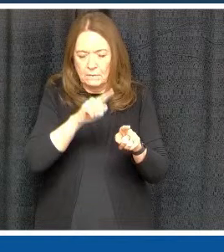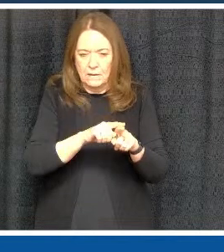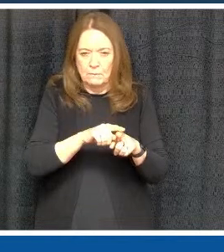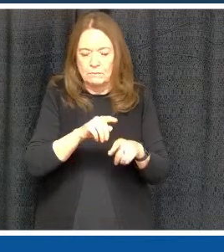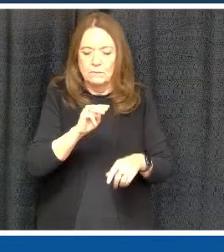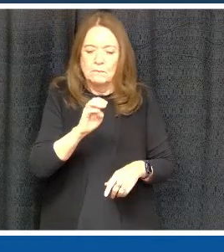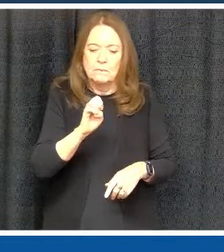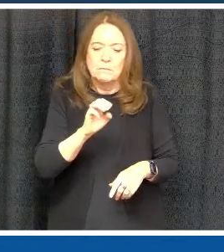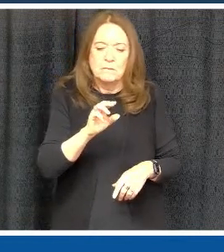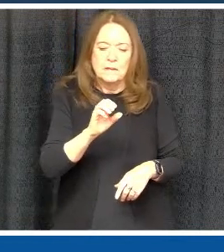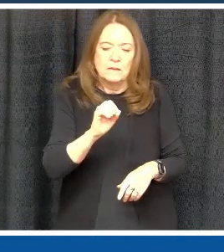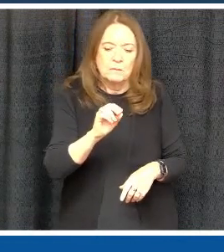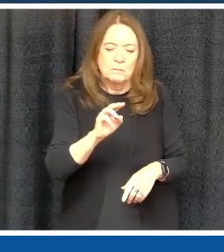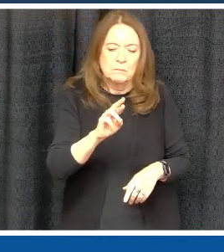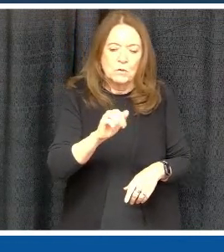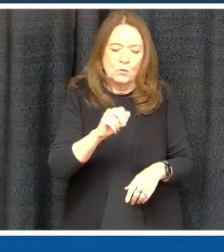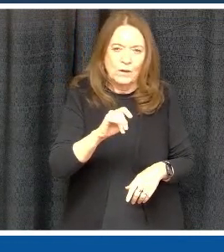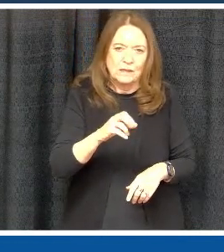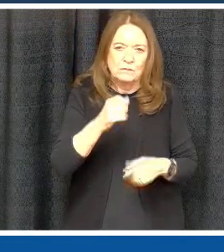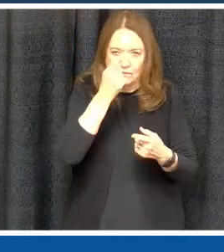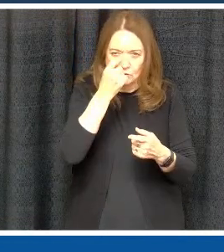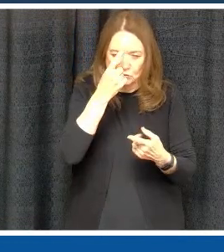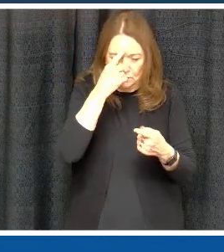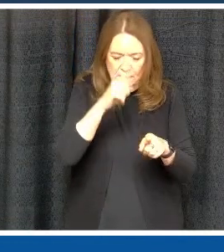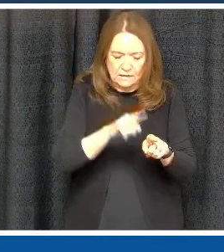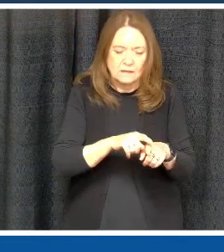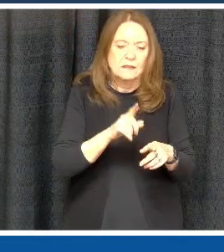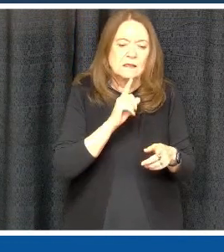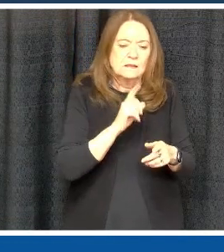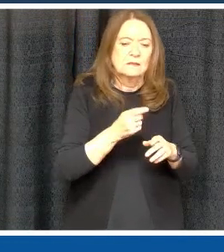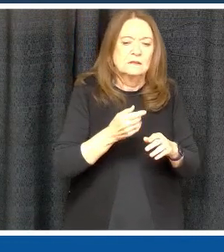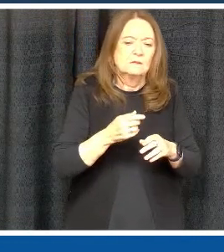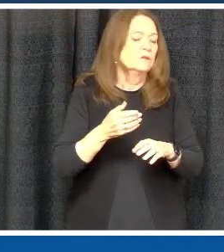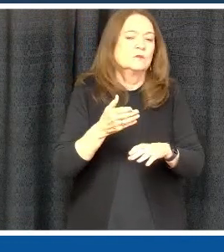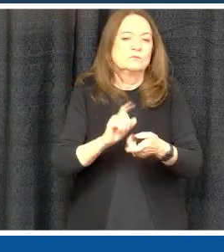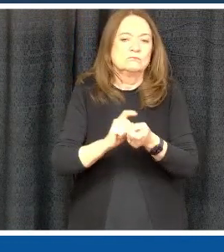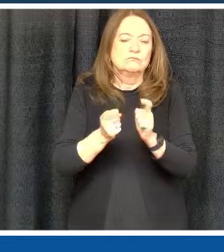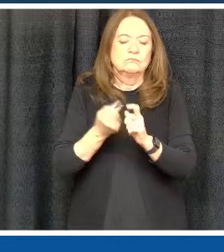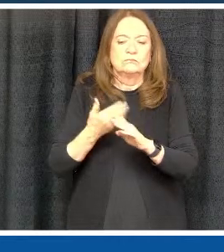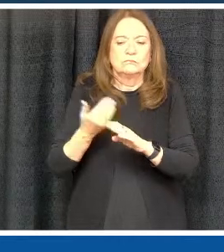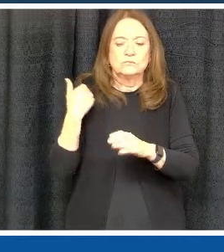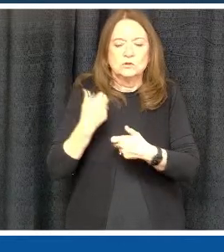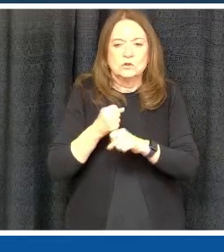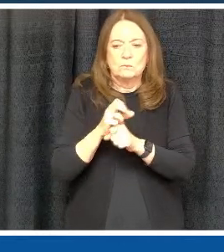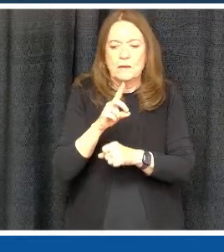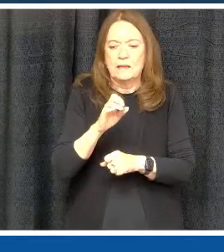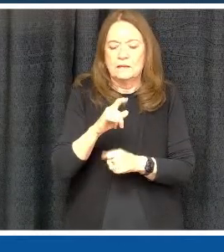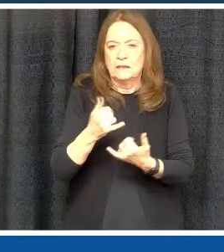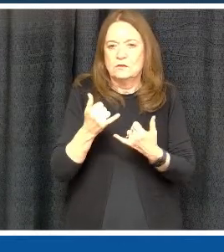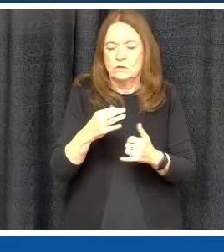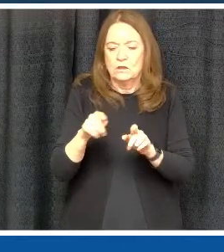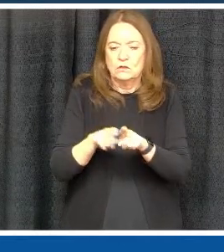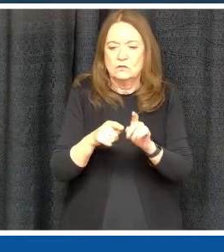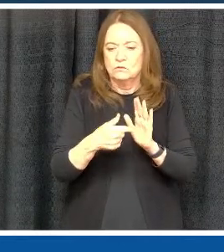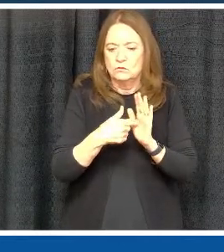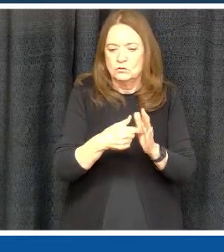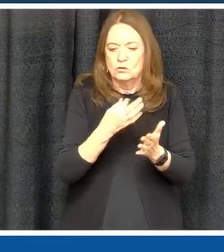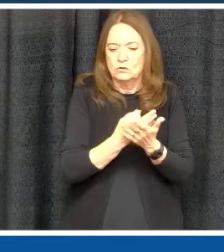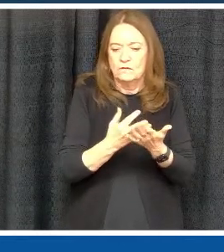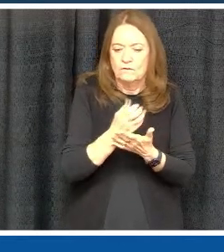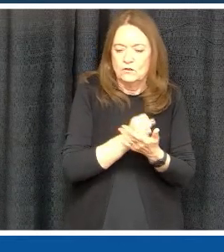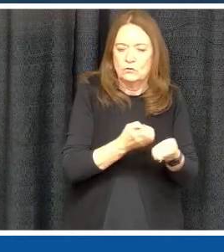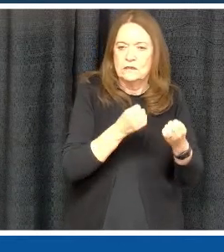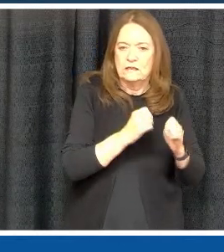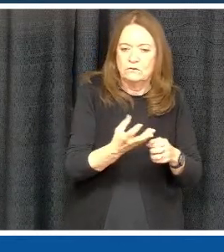for approval is update to the previous MOU to make the dates current and also reflect the fundraising efforts